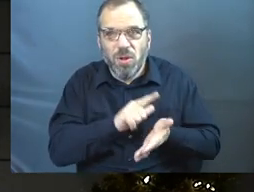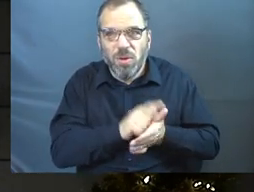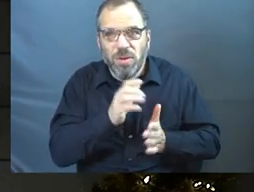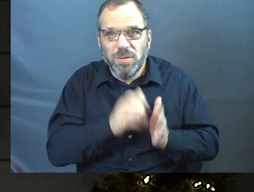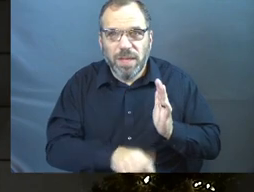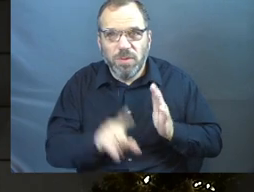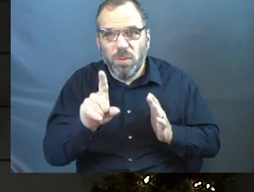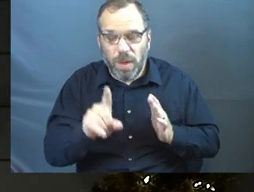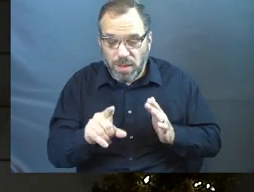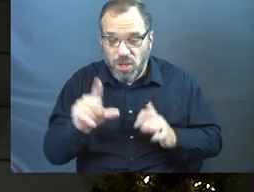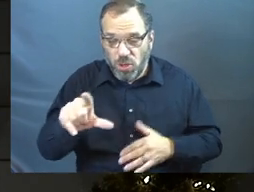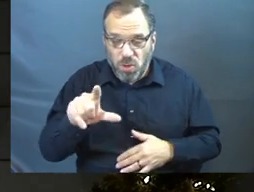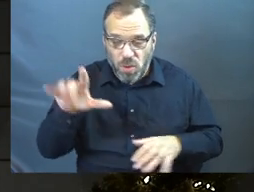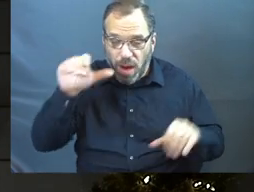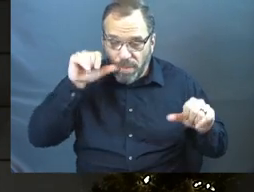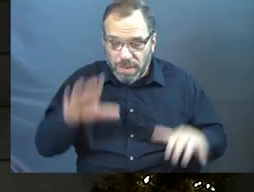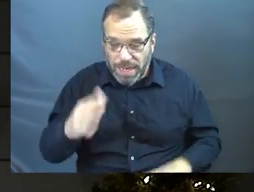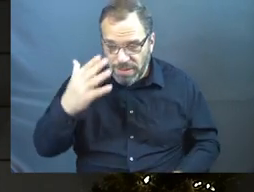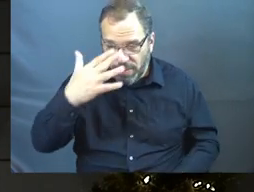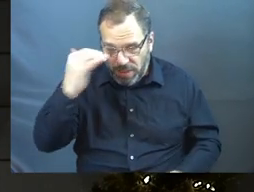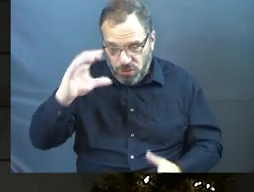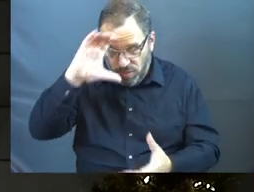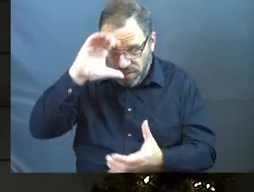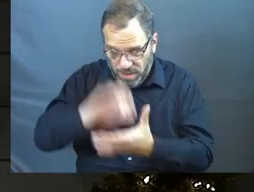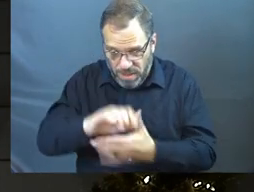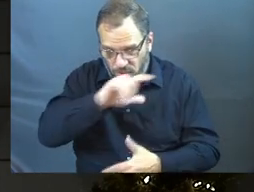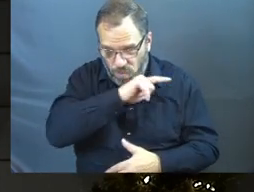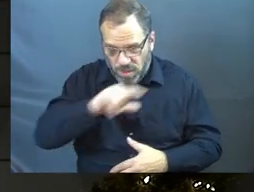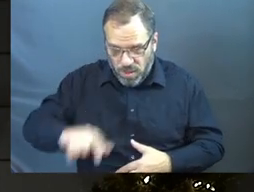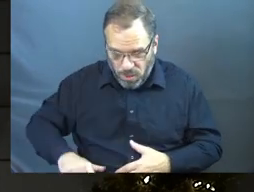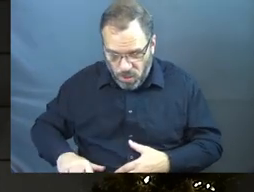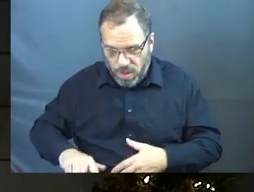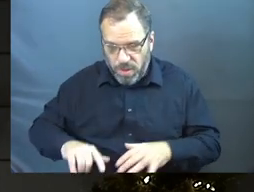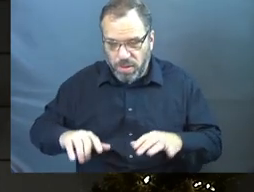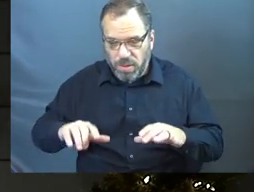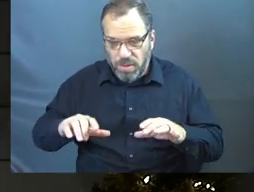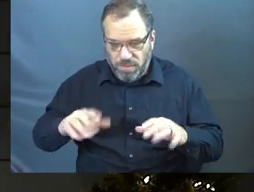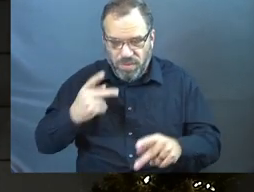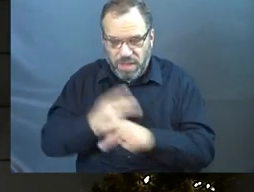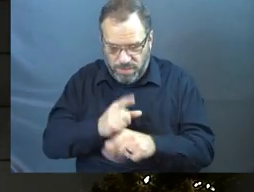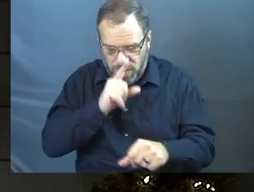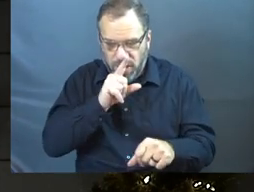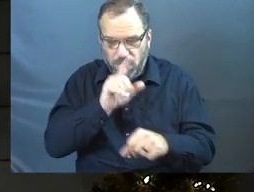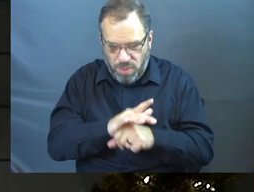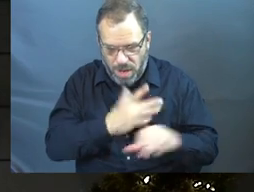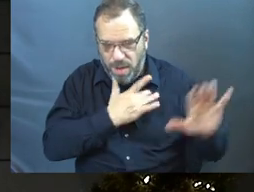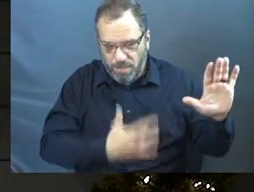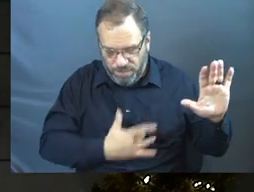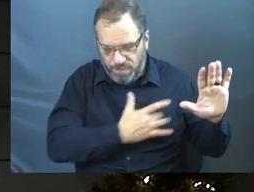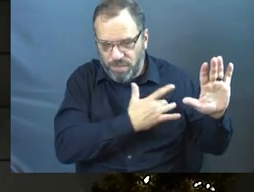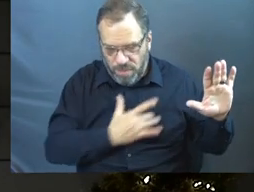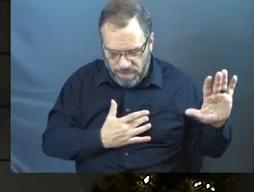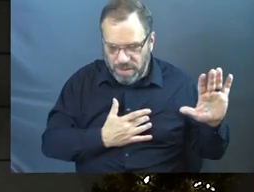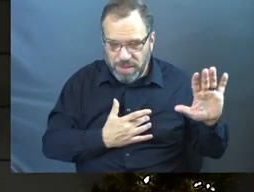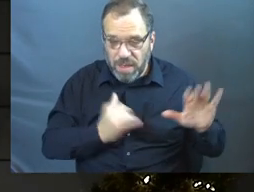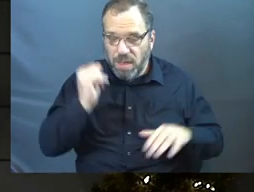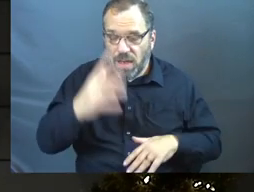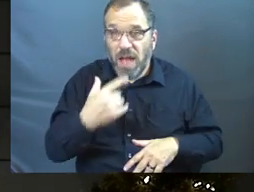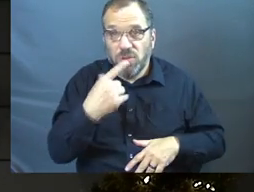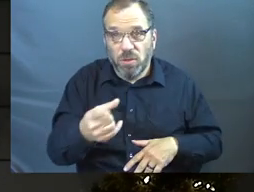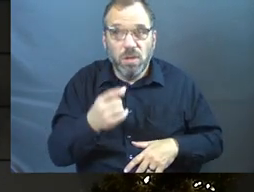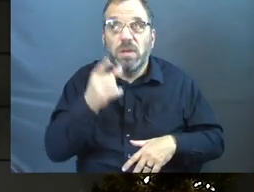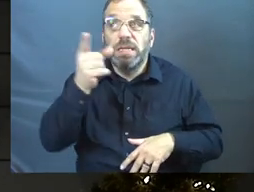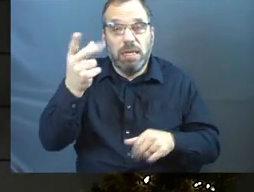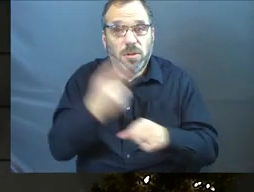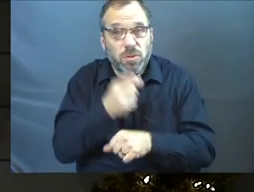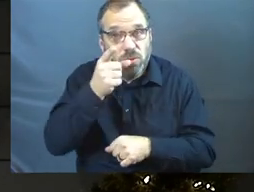you believed that the Lord would do what he said. God told you he was going to bring a Savior into the world, and he was going to